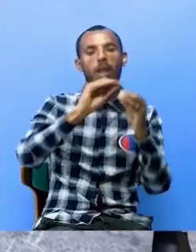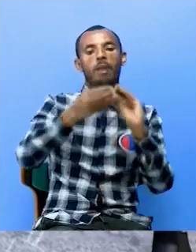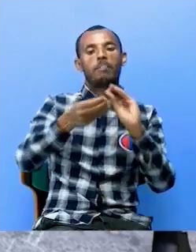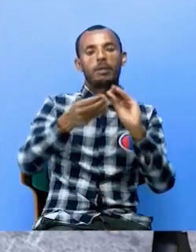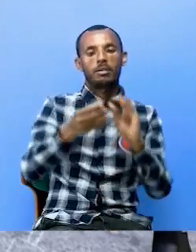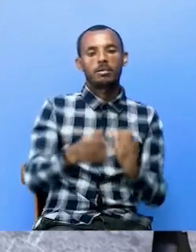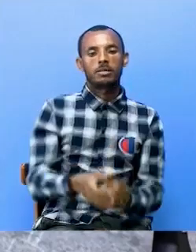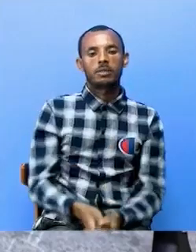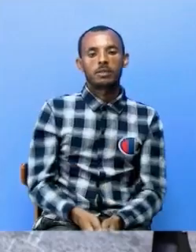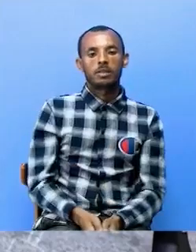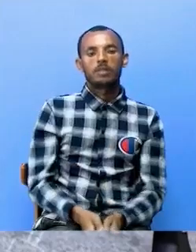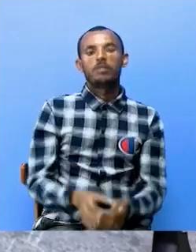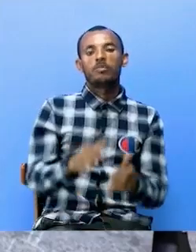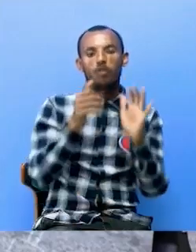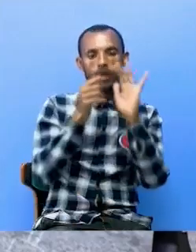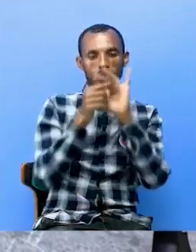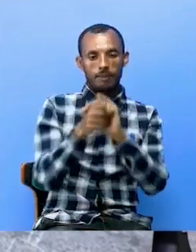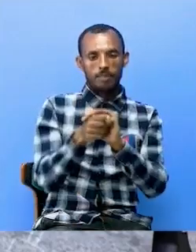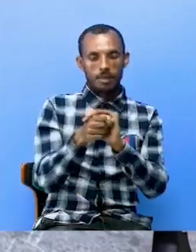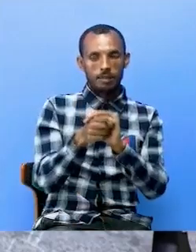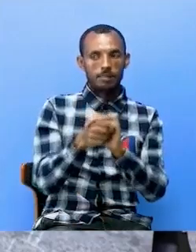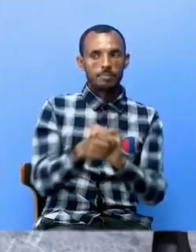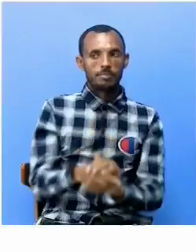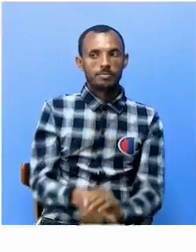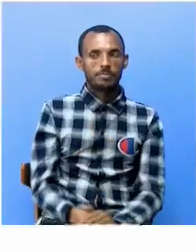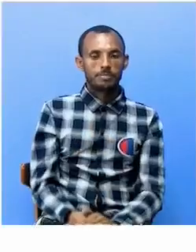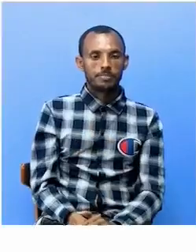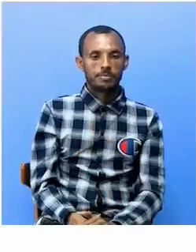identical numbers. For example,